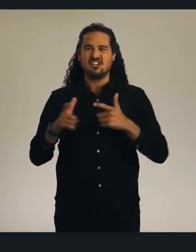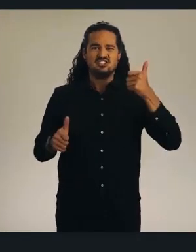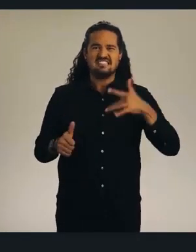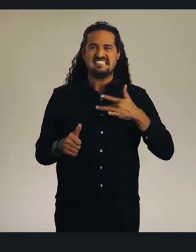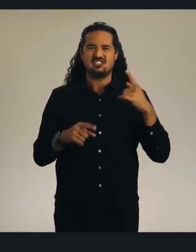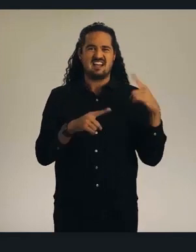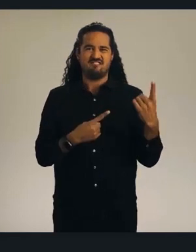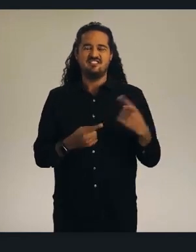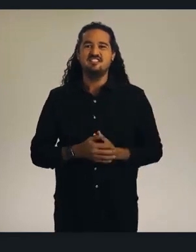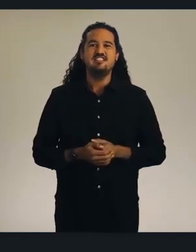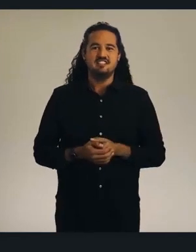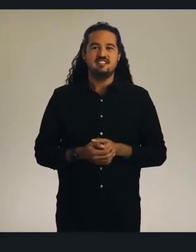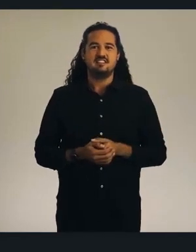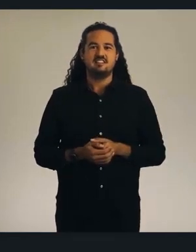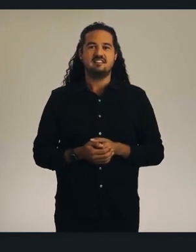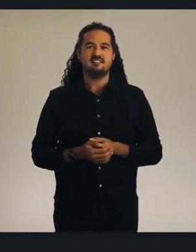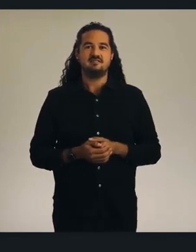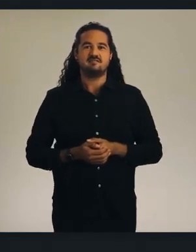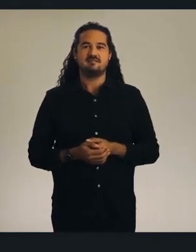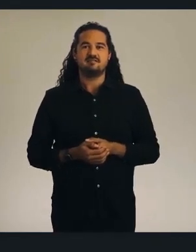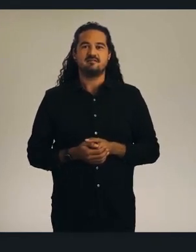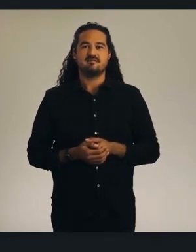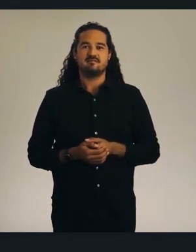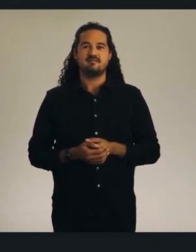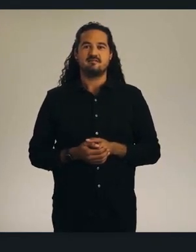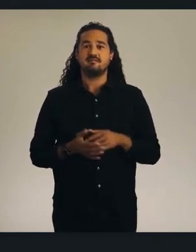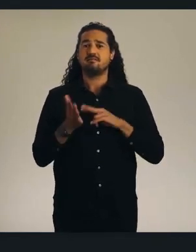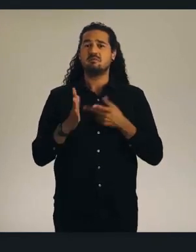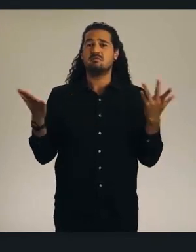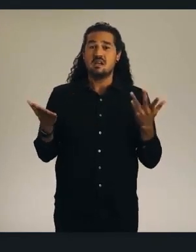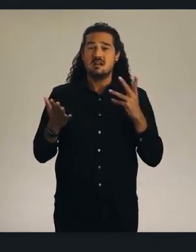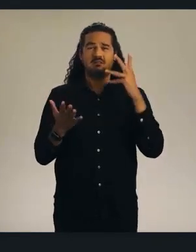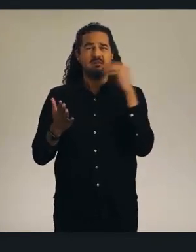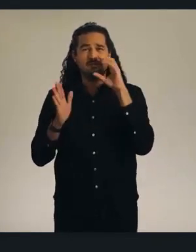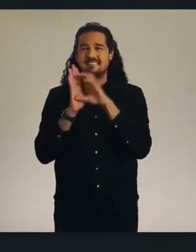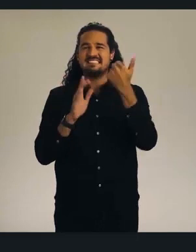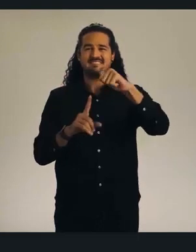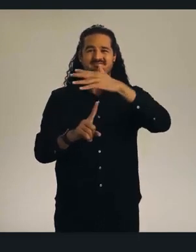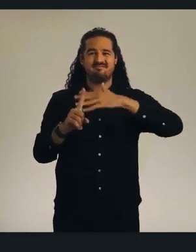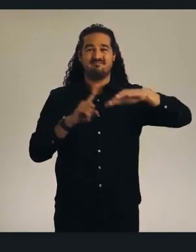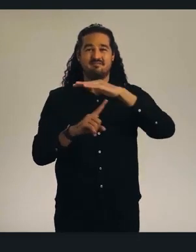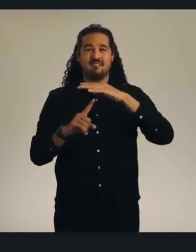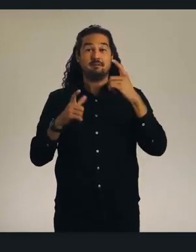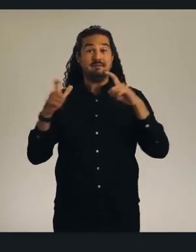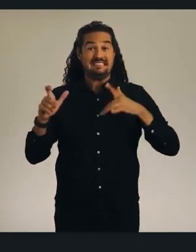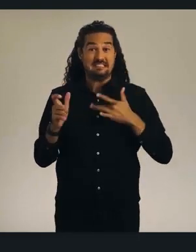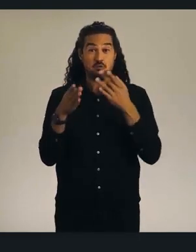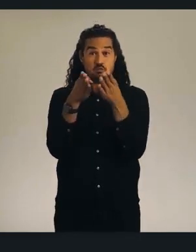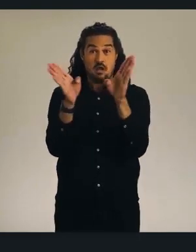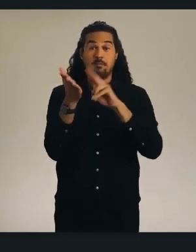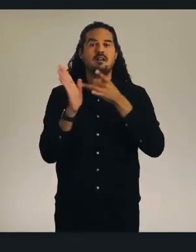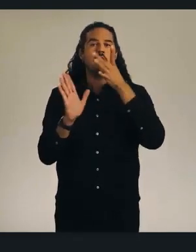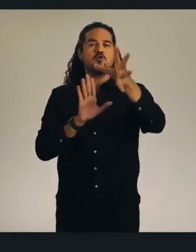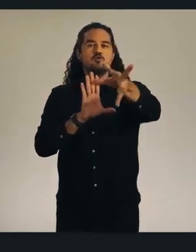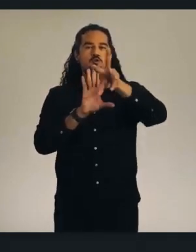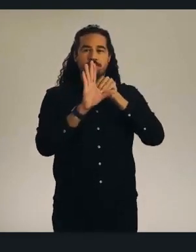sensor ever, with up to 2.2 times improvement in low light. So you get beautiful photos in any situation. The larger sensor of the wide offers more light gathering for less noise and